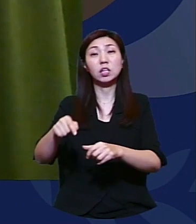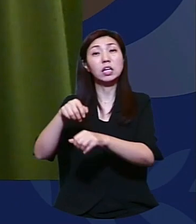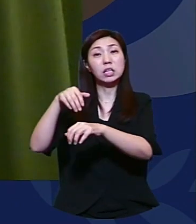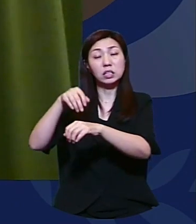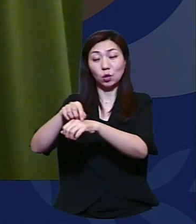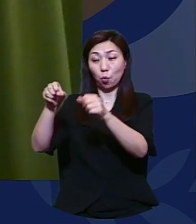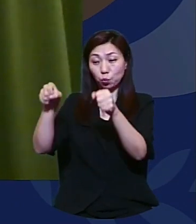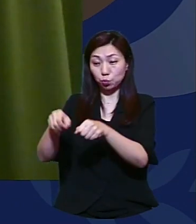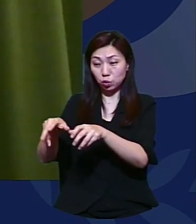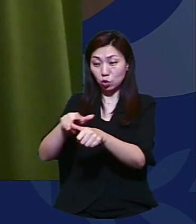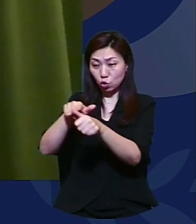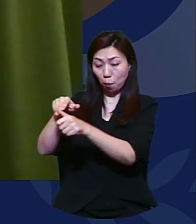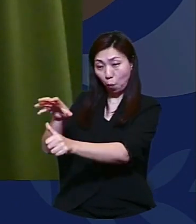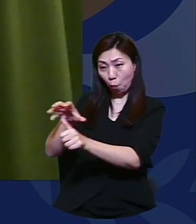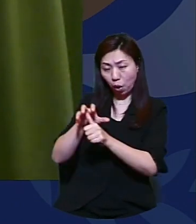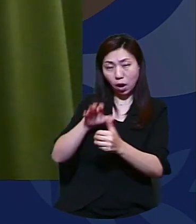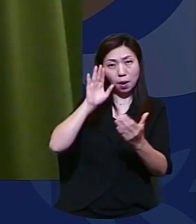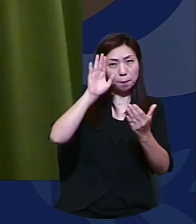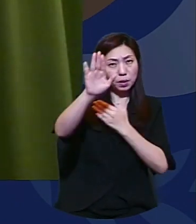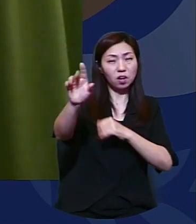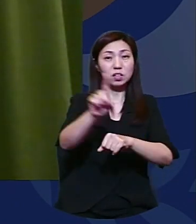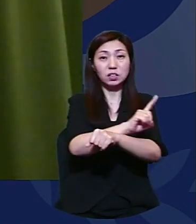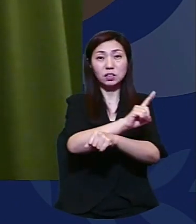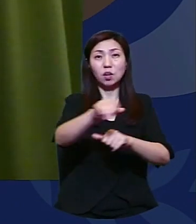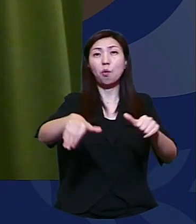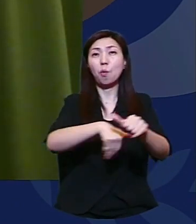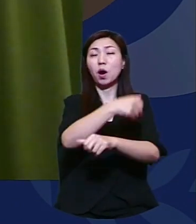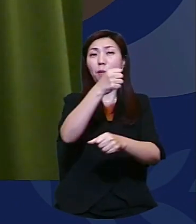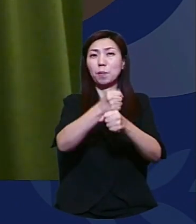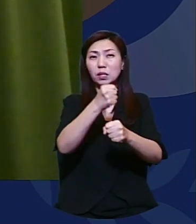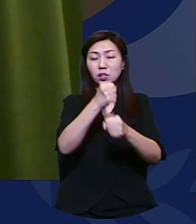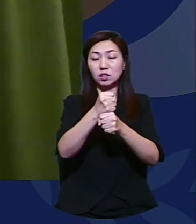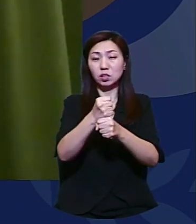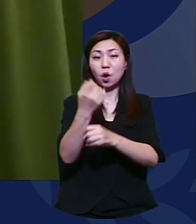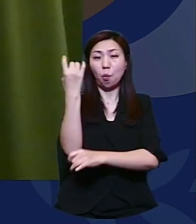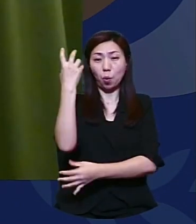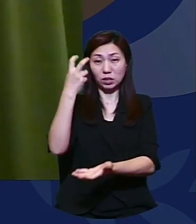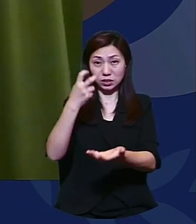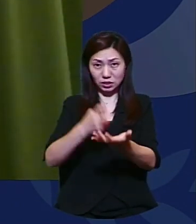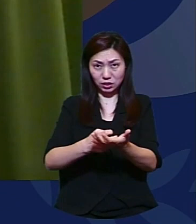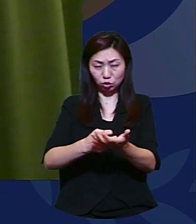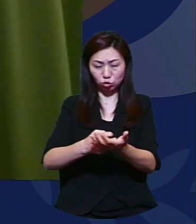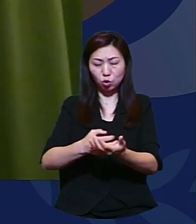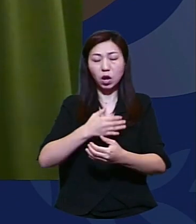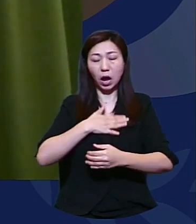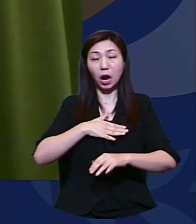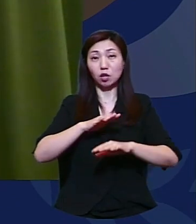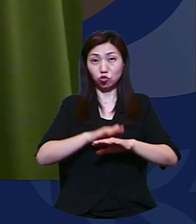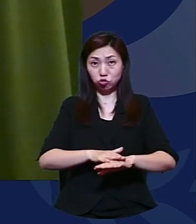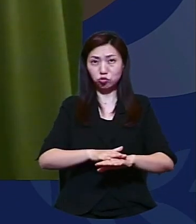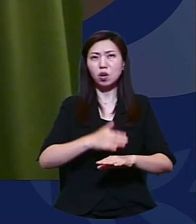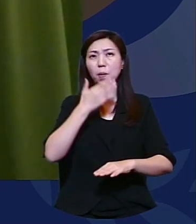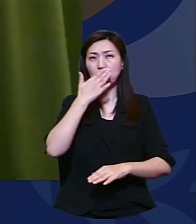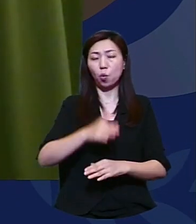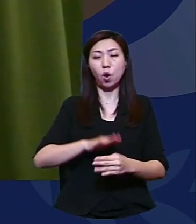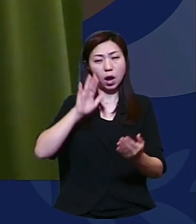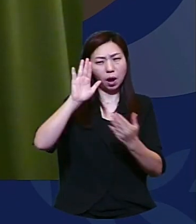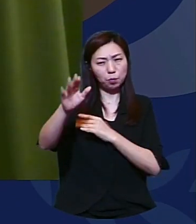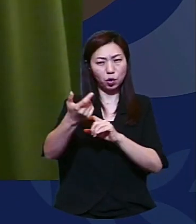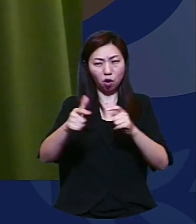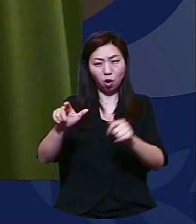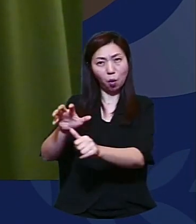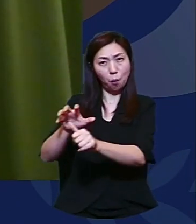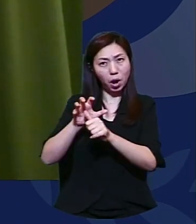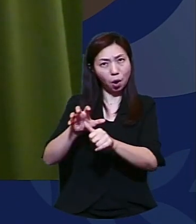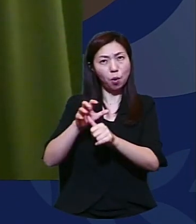as well as to foster greater coordination, to ensure project and program alignment, and to identify potential areas of mutual